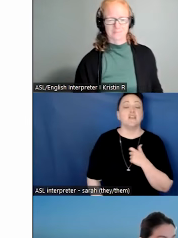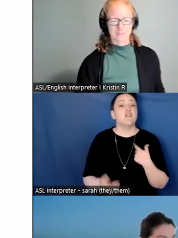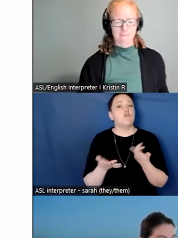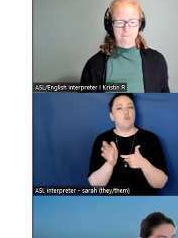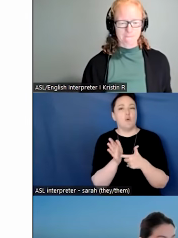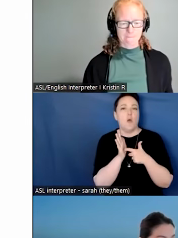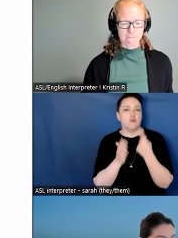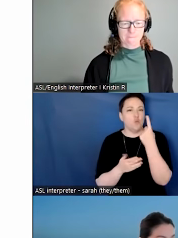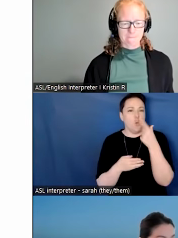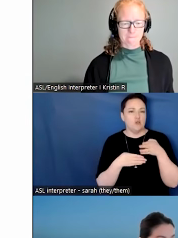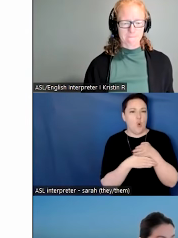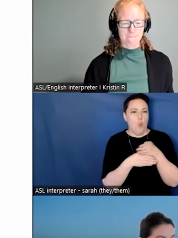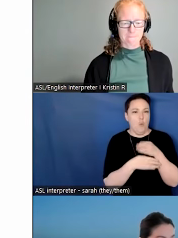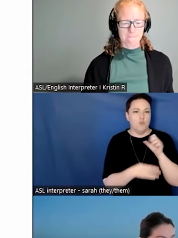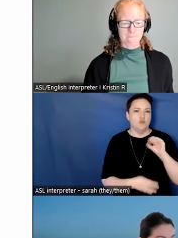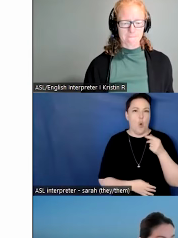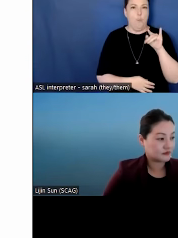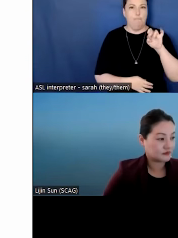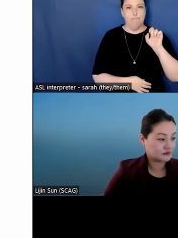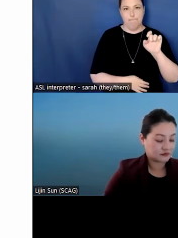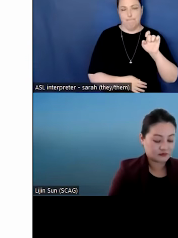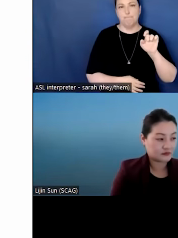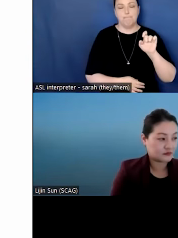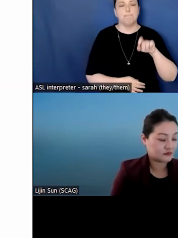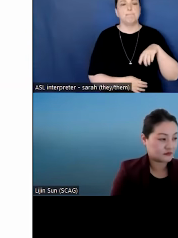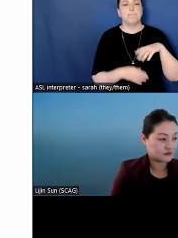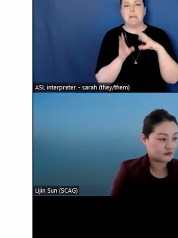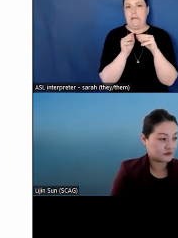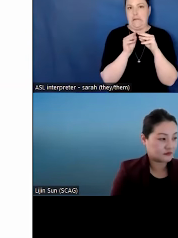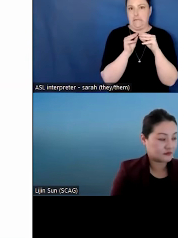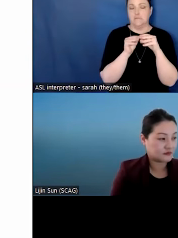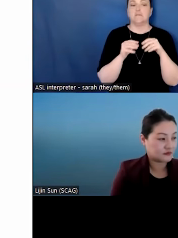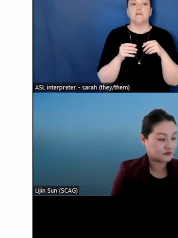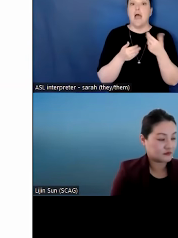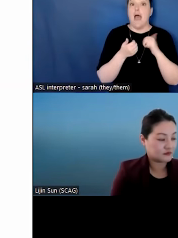comment period, and I will share information on how you can join our scoping meetings at the end of